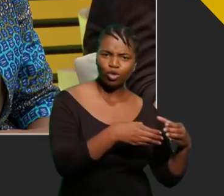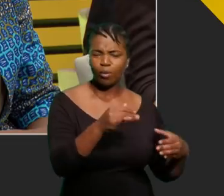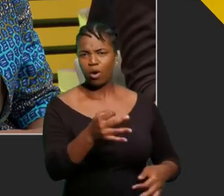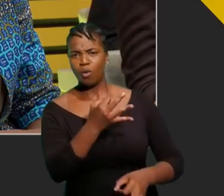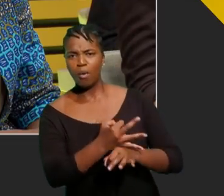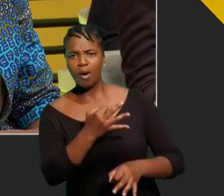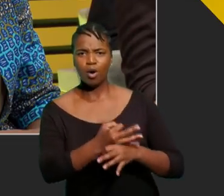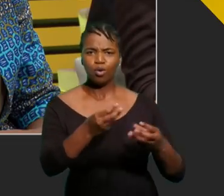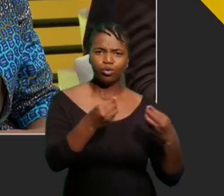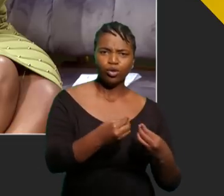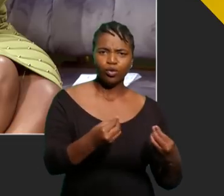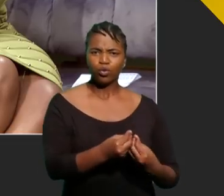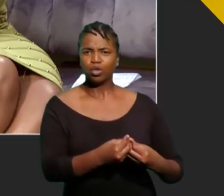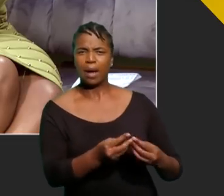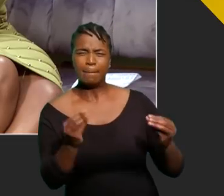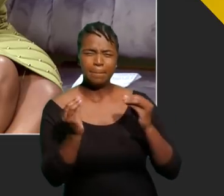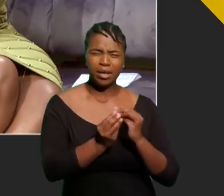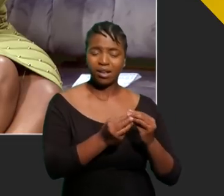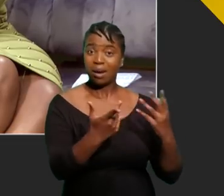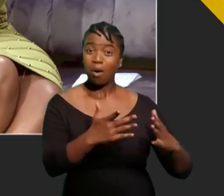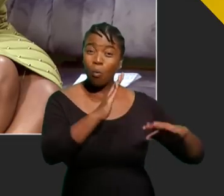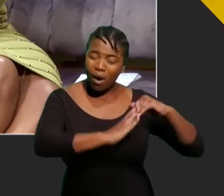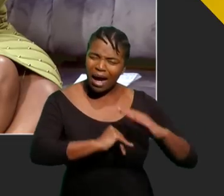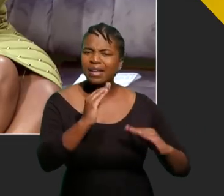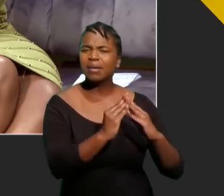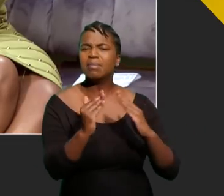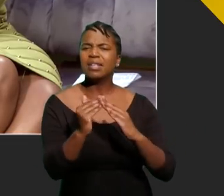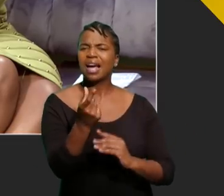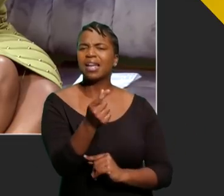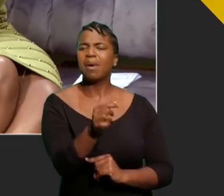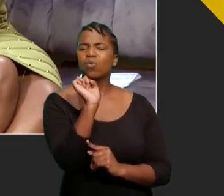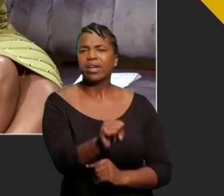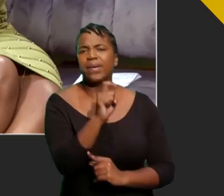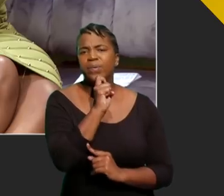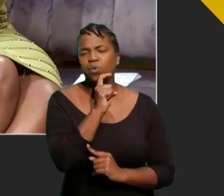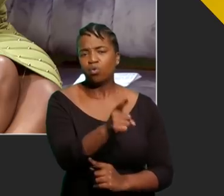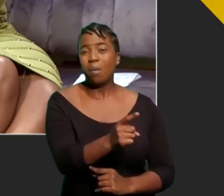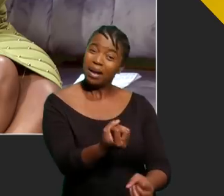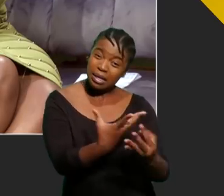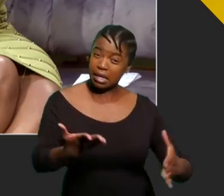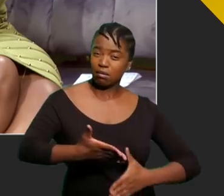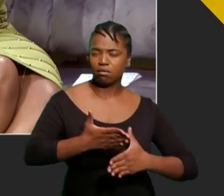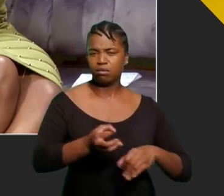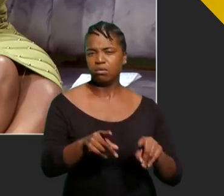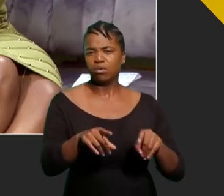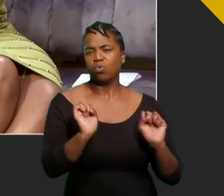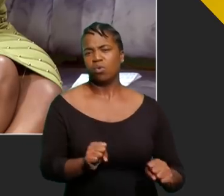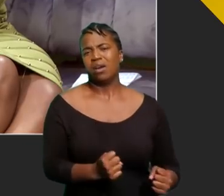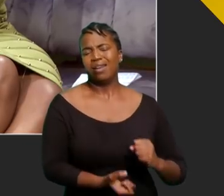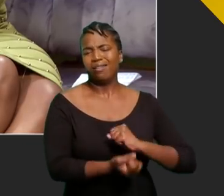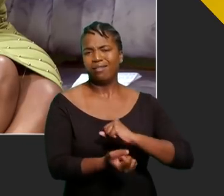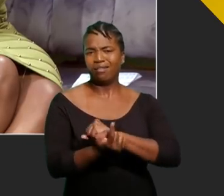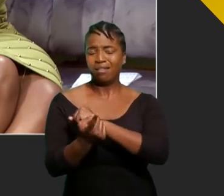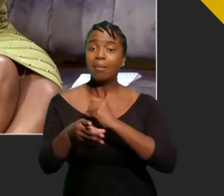kuthiwa kumosheka amabhiliyoni, ngabe ingaki izinhlo ezakhelwa abantu? Ngabe mangaki amathuba omsebenzi asenziwe? Ngabe